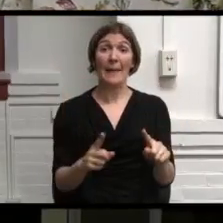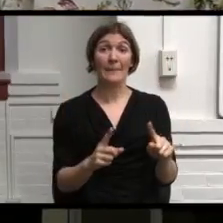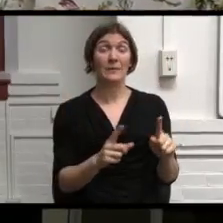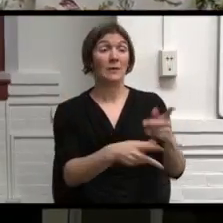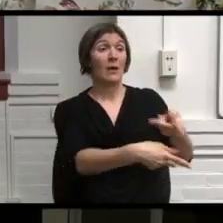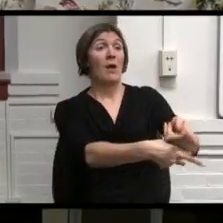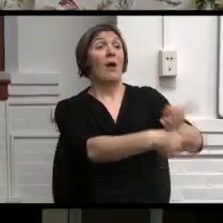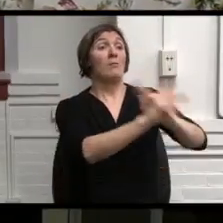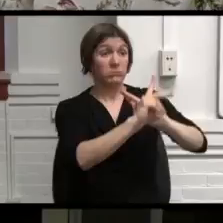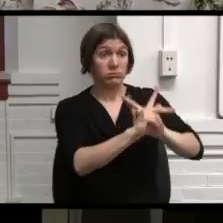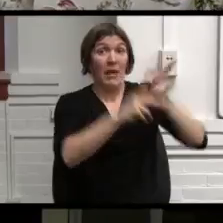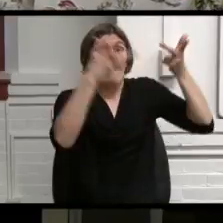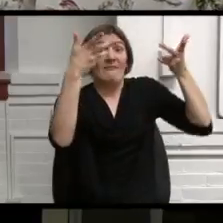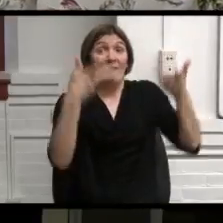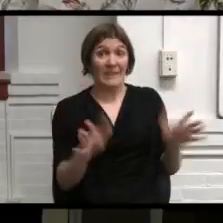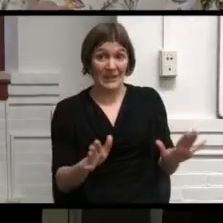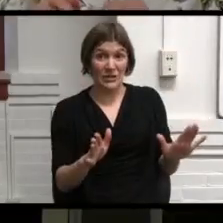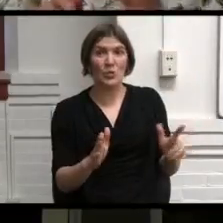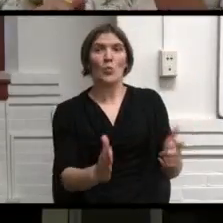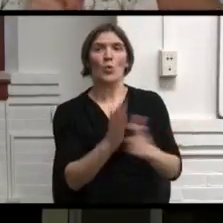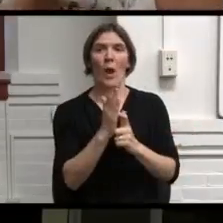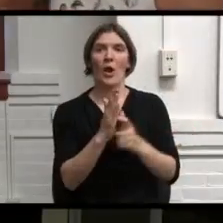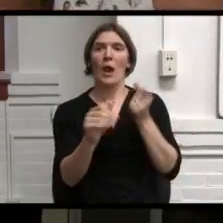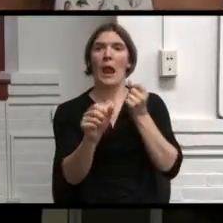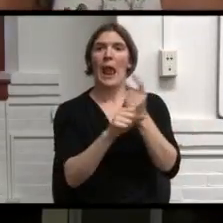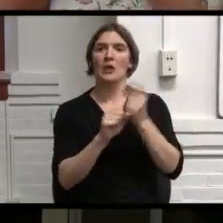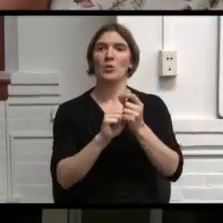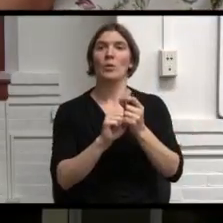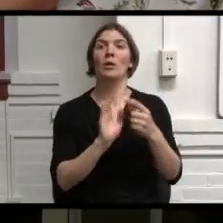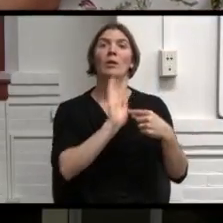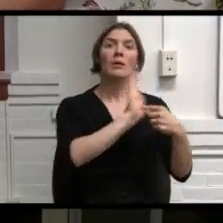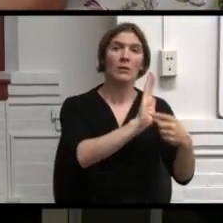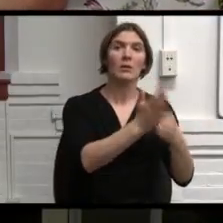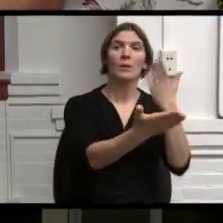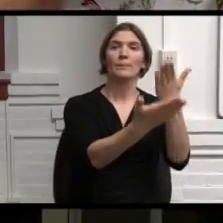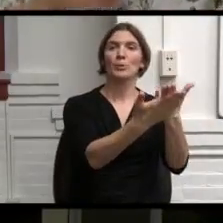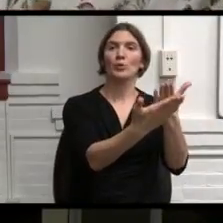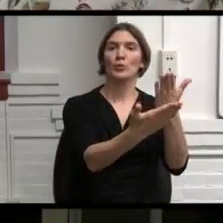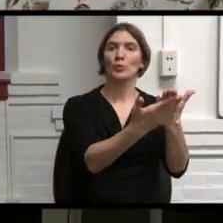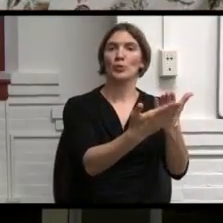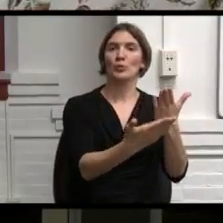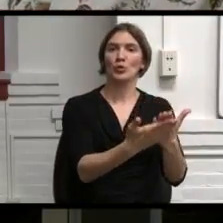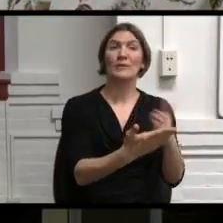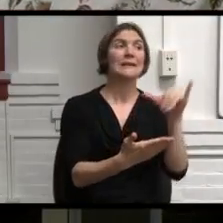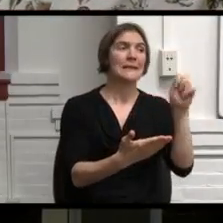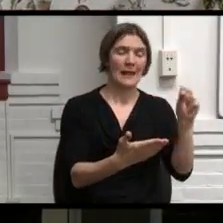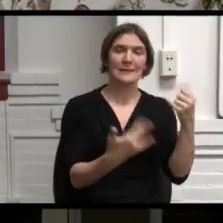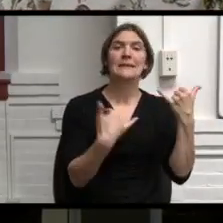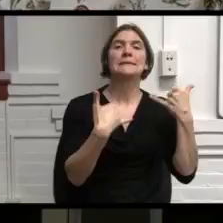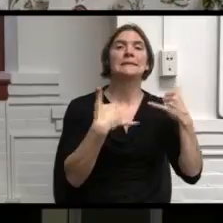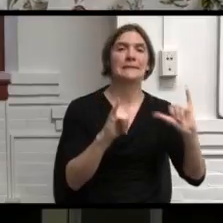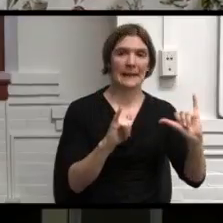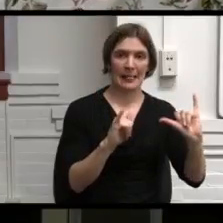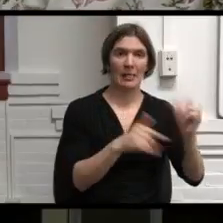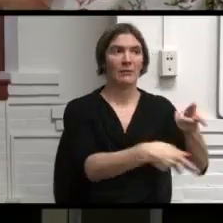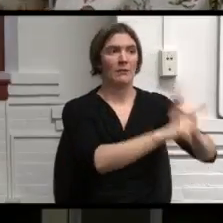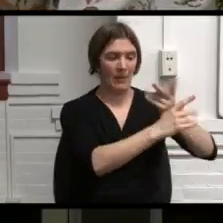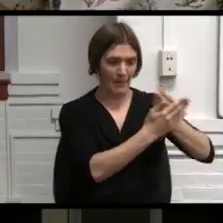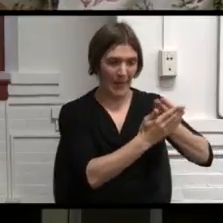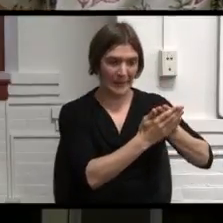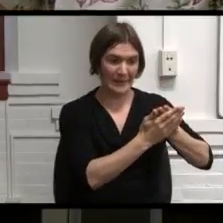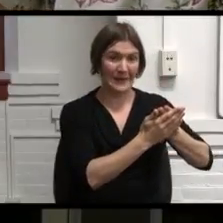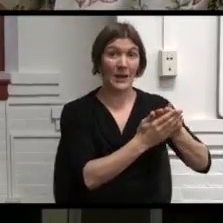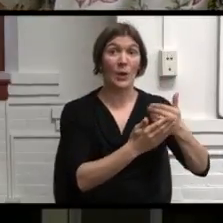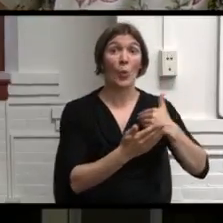post-issuance requirements, that we're now annually required to go in and certify that the proceeds from the bond